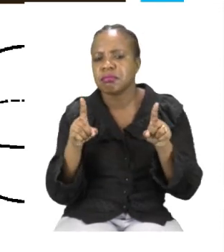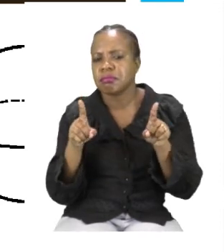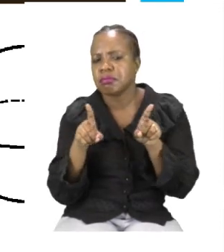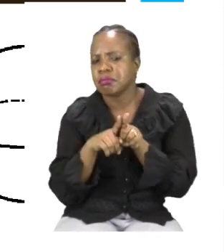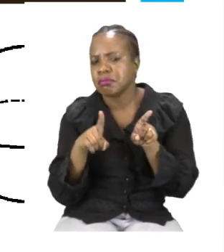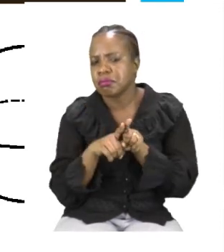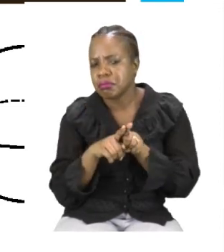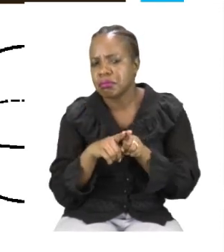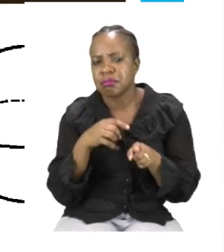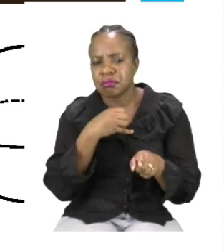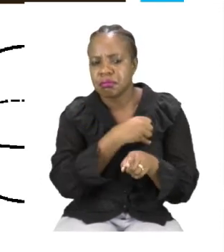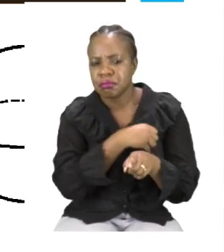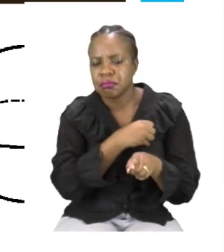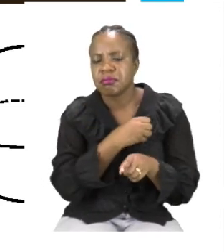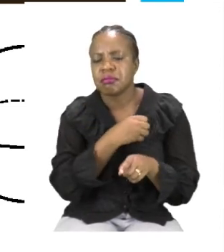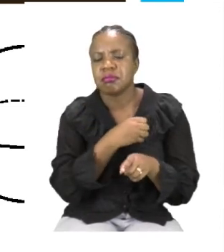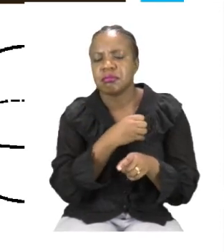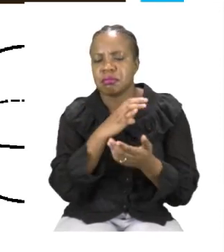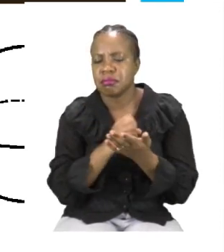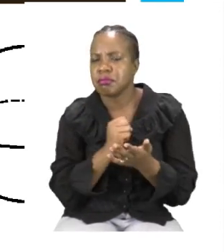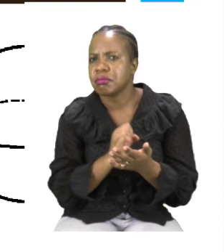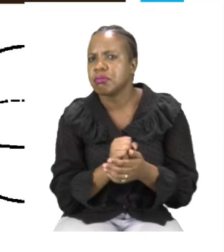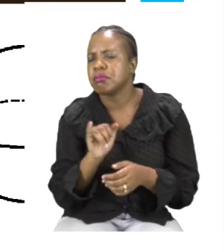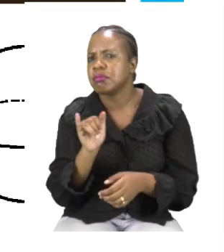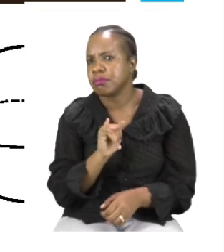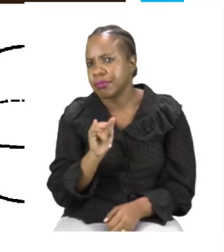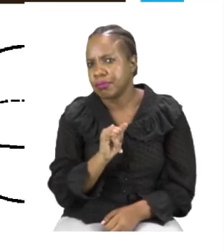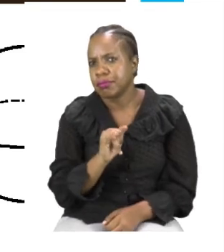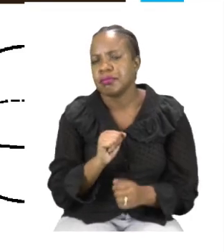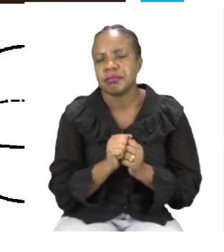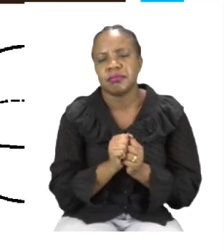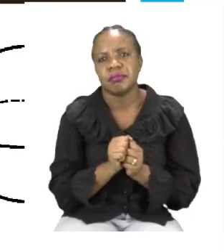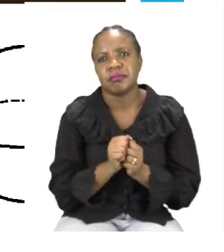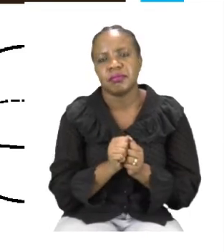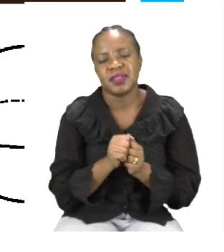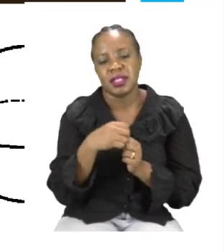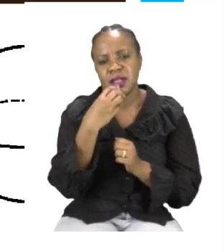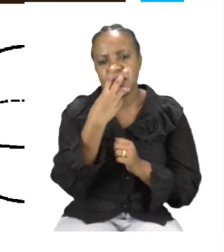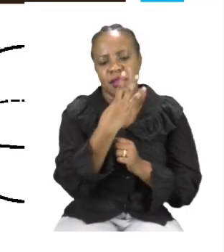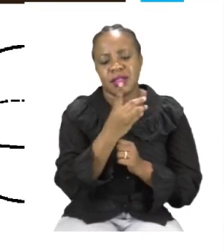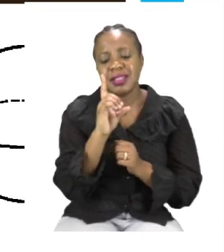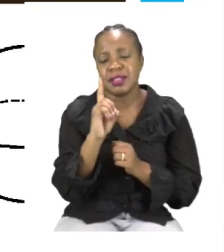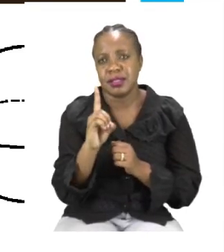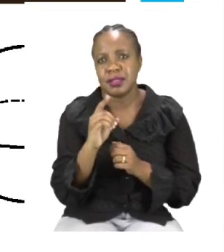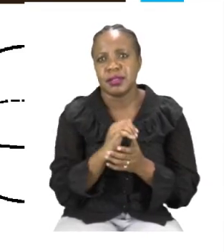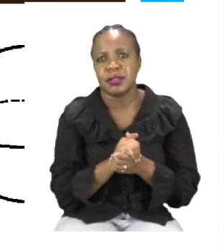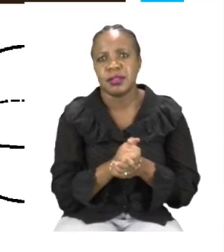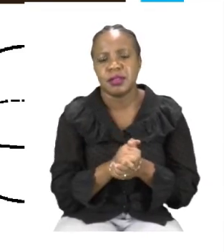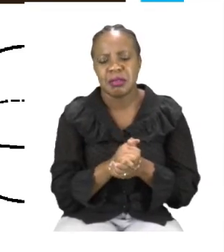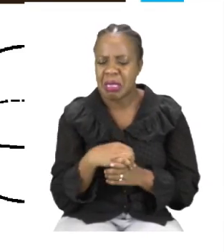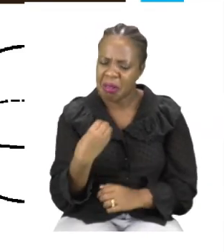life. The sphere can come in all sorts of shapes, but the one that we have known from a